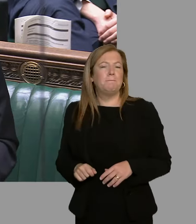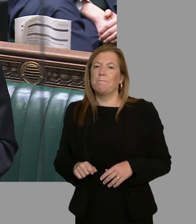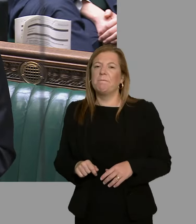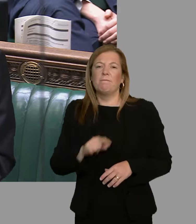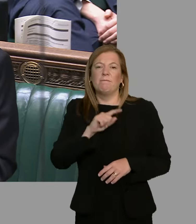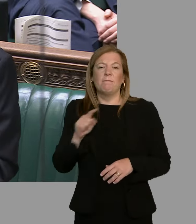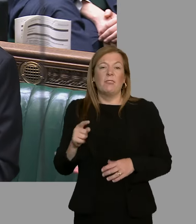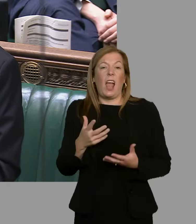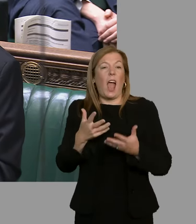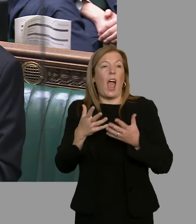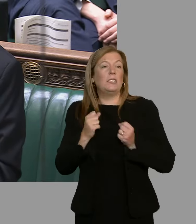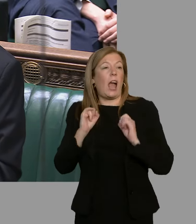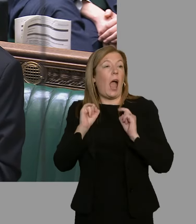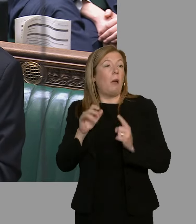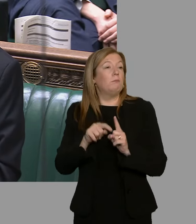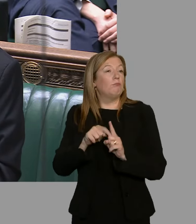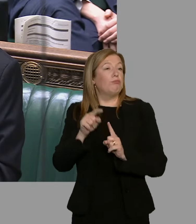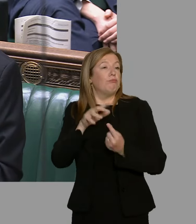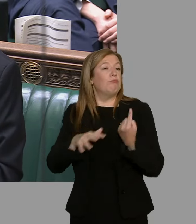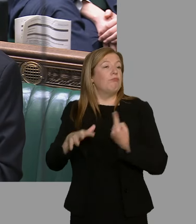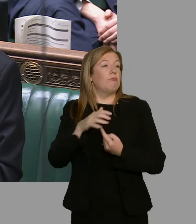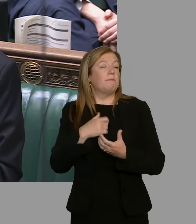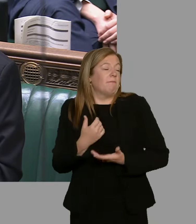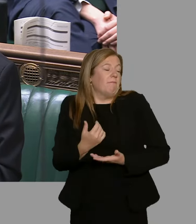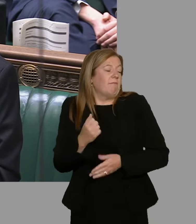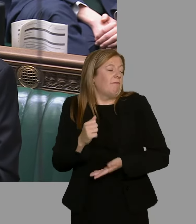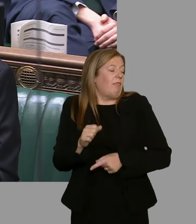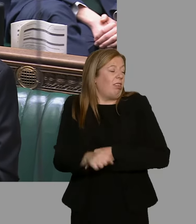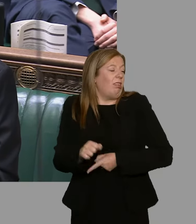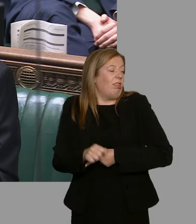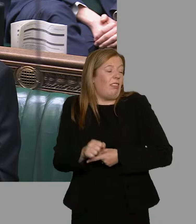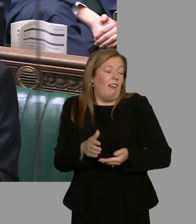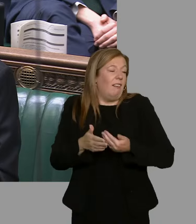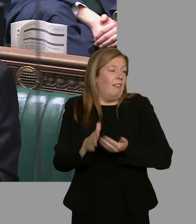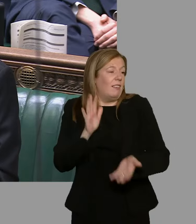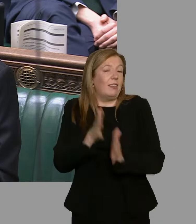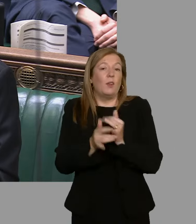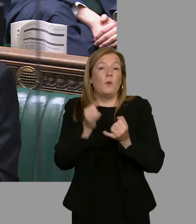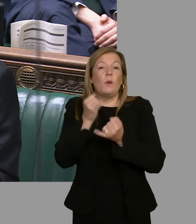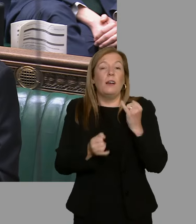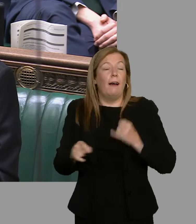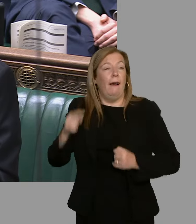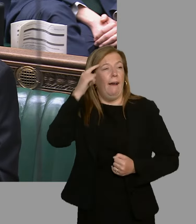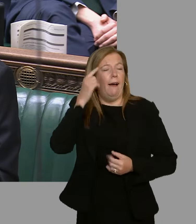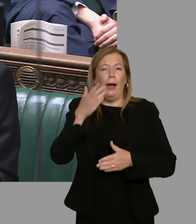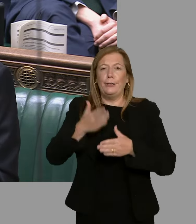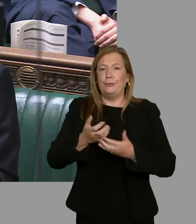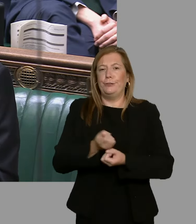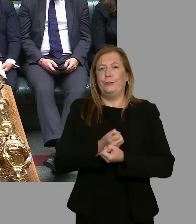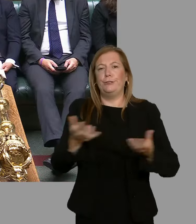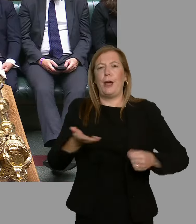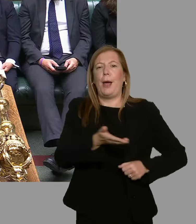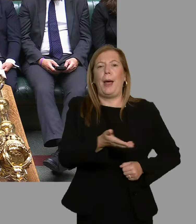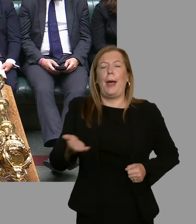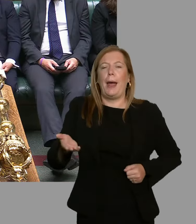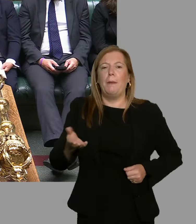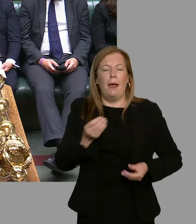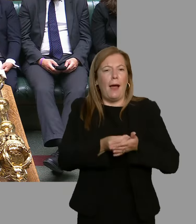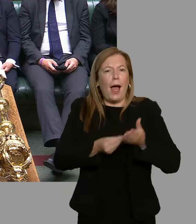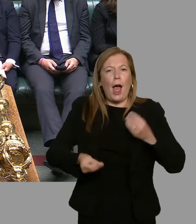And they should go and peddle their policies to the tens of thousands of people, working people in this country, working in renewables every single